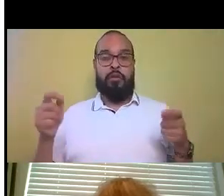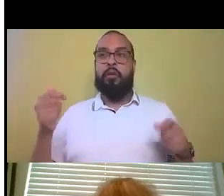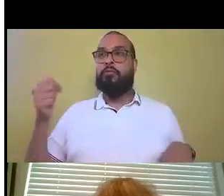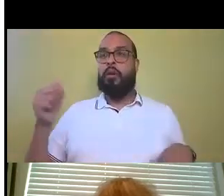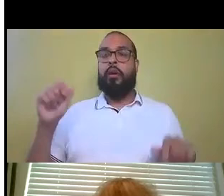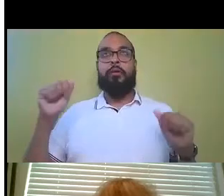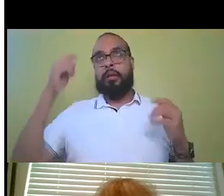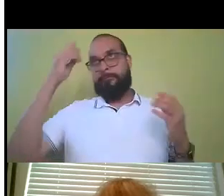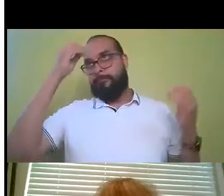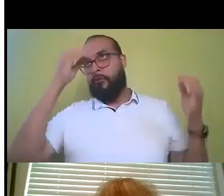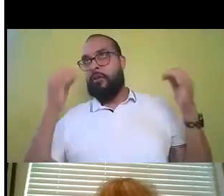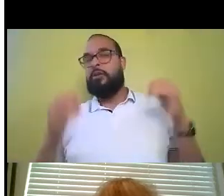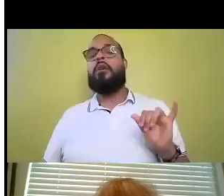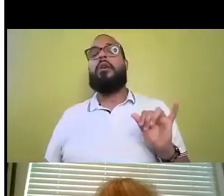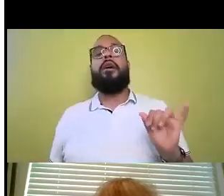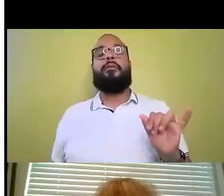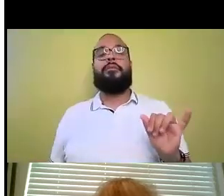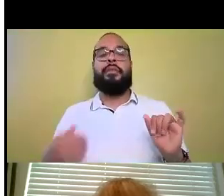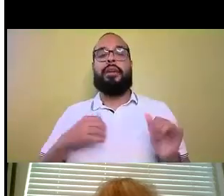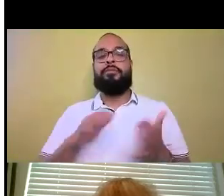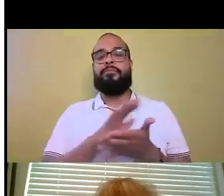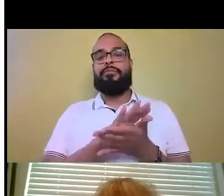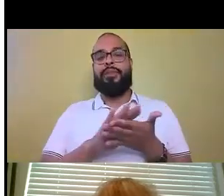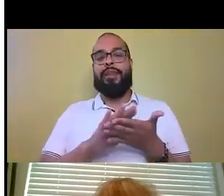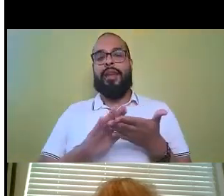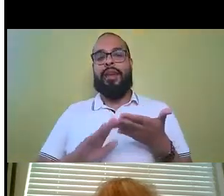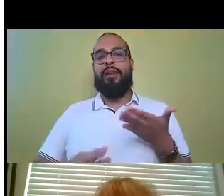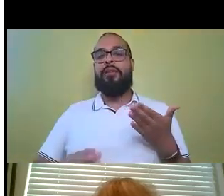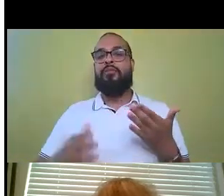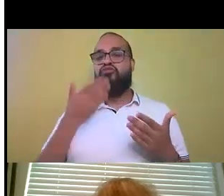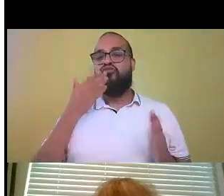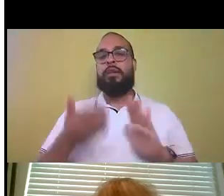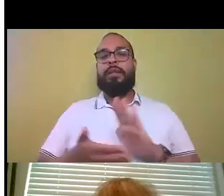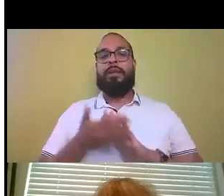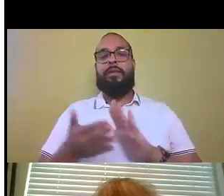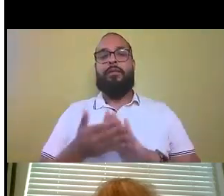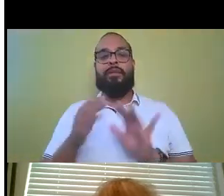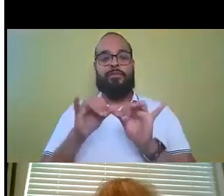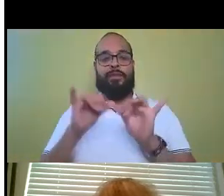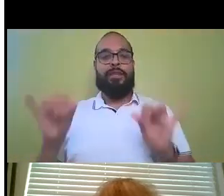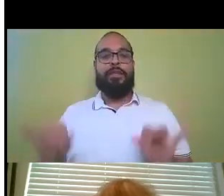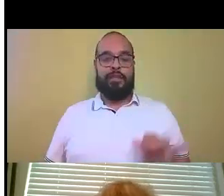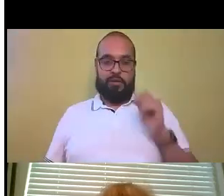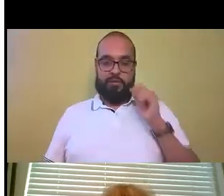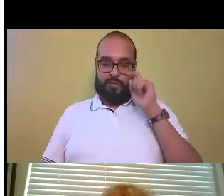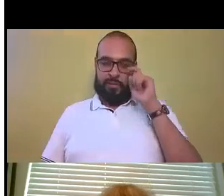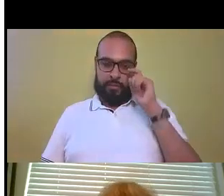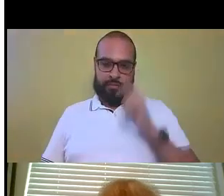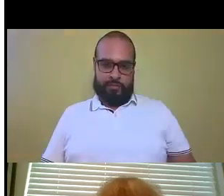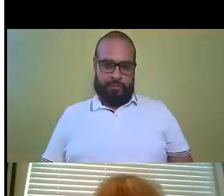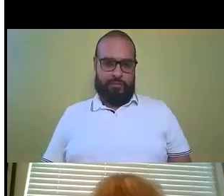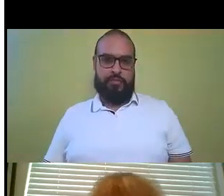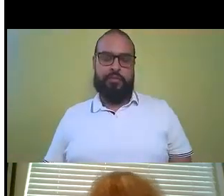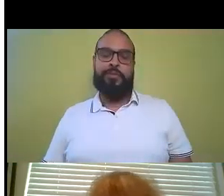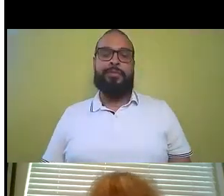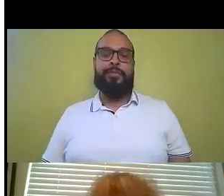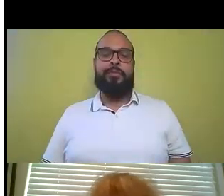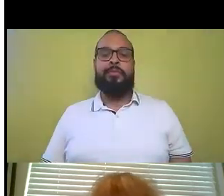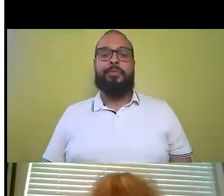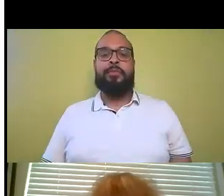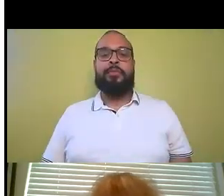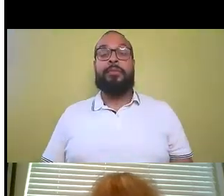say that we have a nice functional little nervous system and behavioral outcomes. And processing would be, I'm